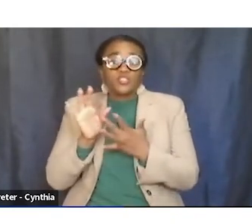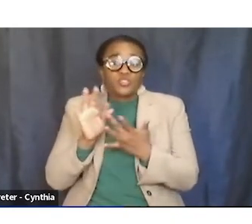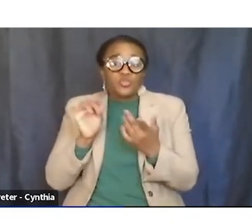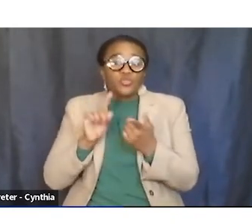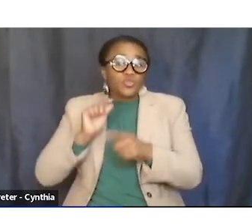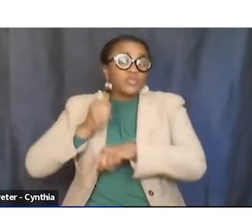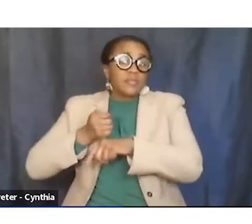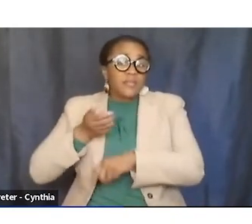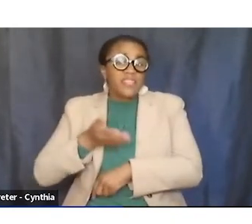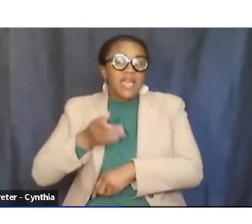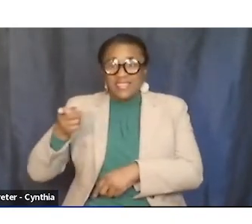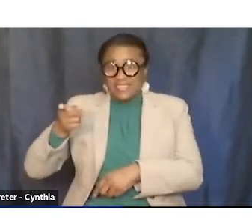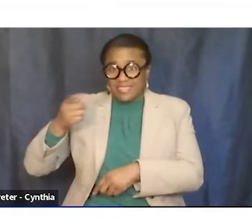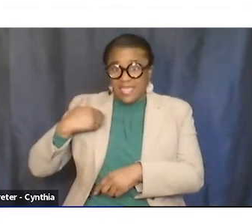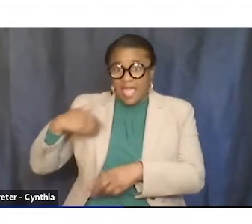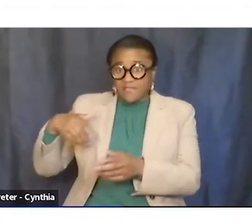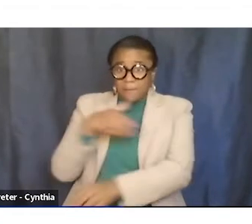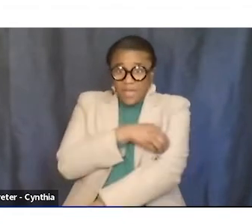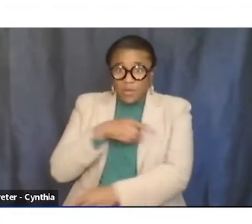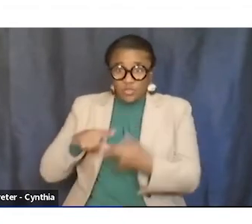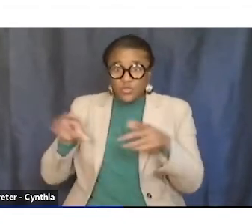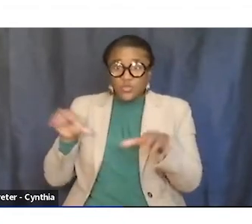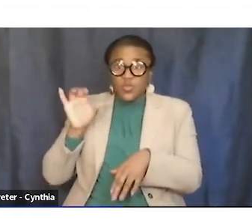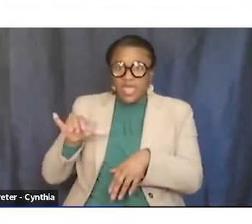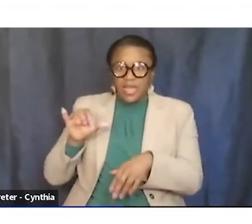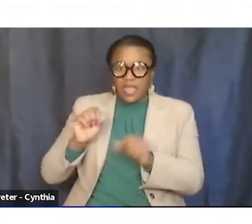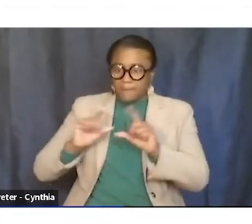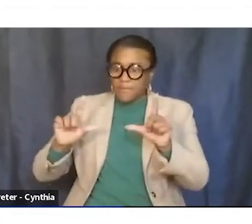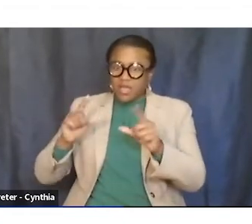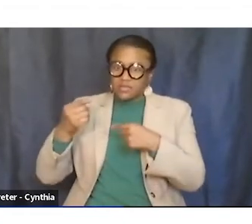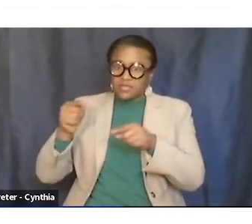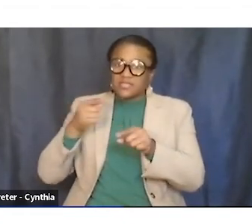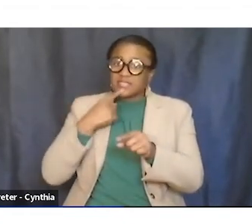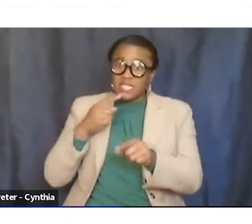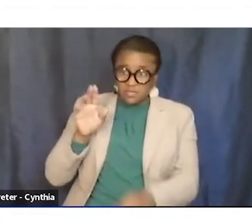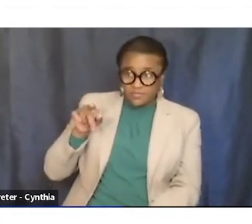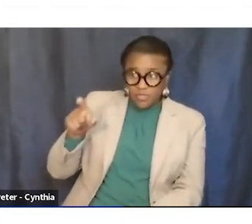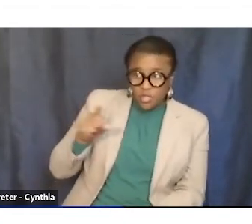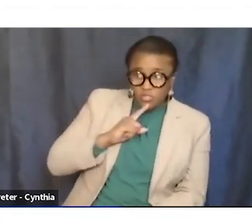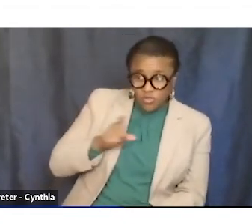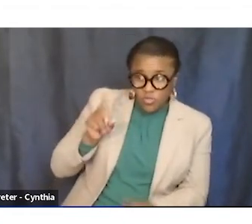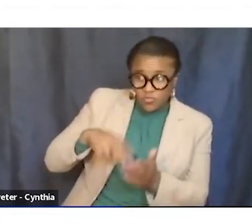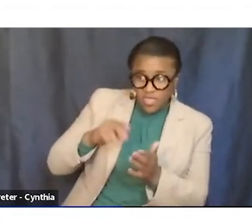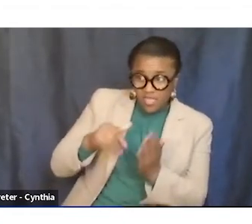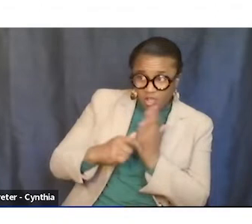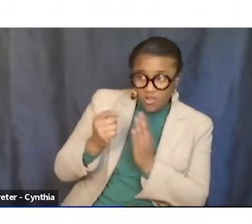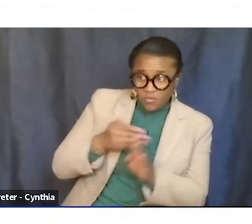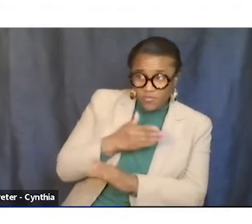that. They have the power to implement a light box that pops up and says, are you sure you read the